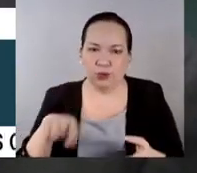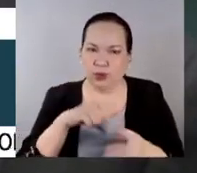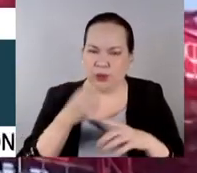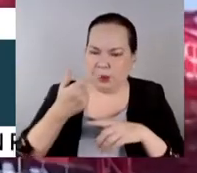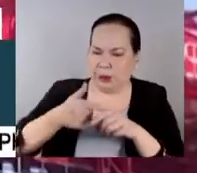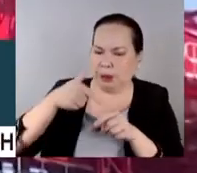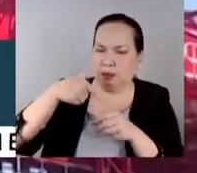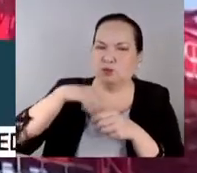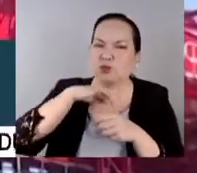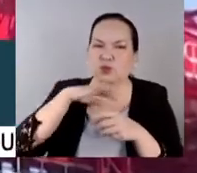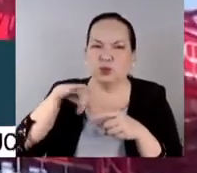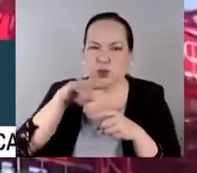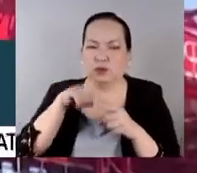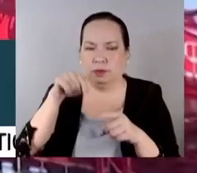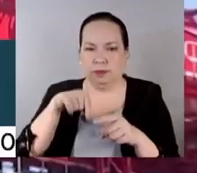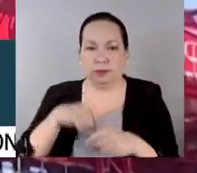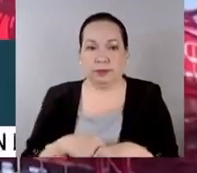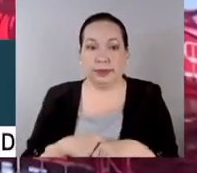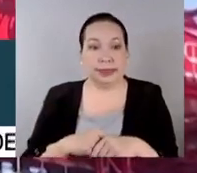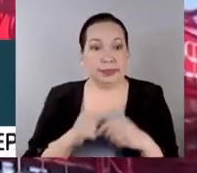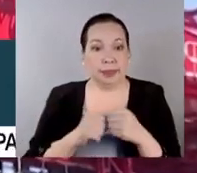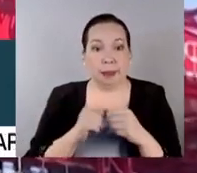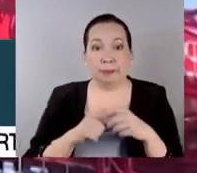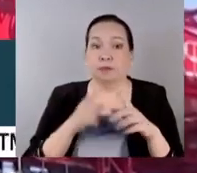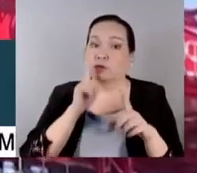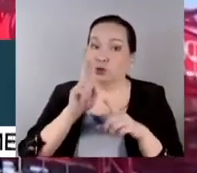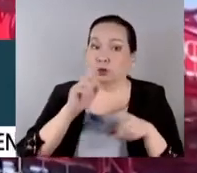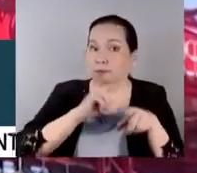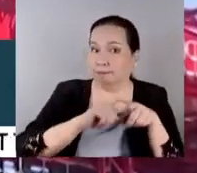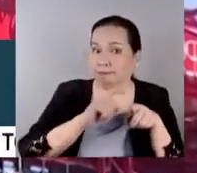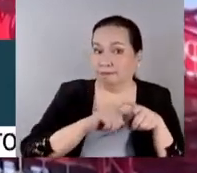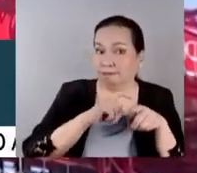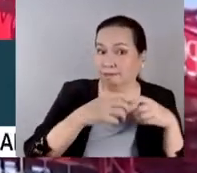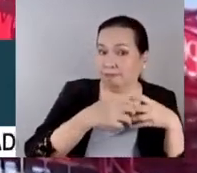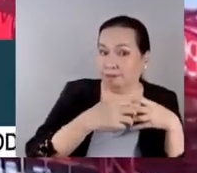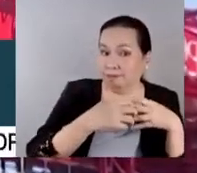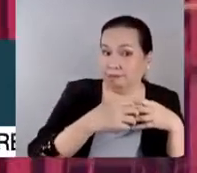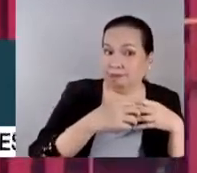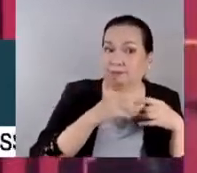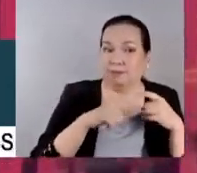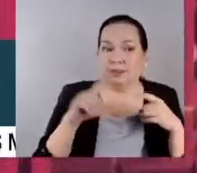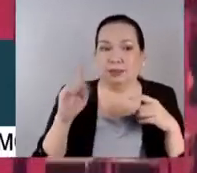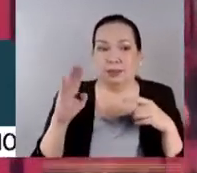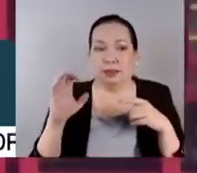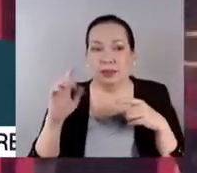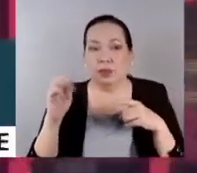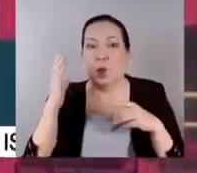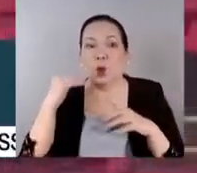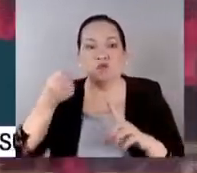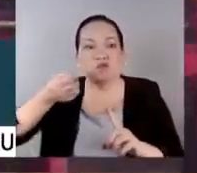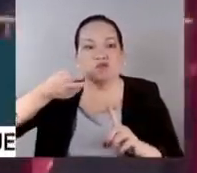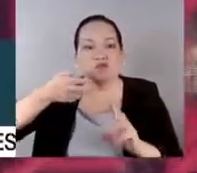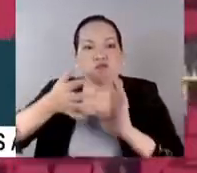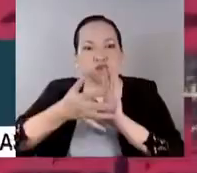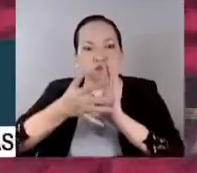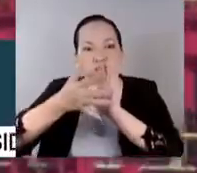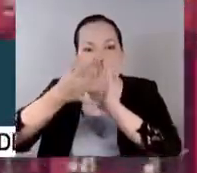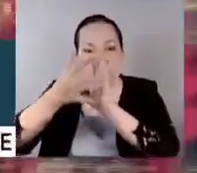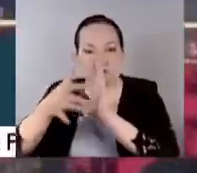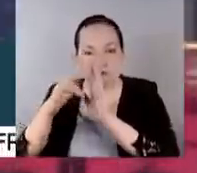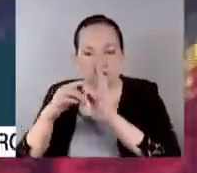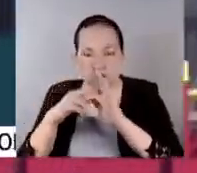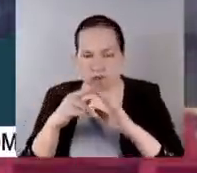LBCT. Alongside electrification, LBCT is also betting on automation technology for its